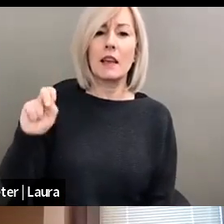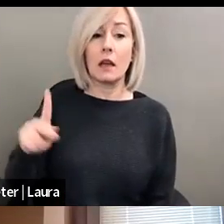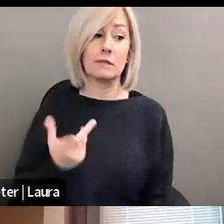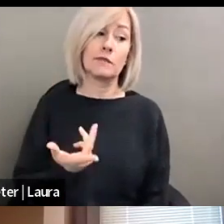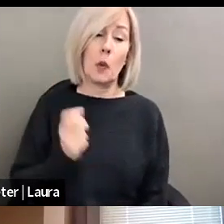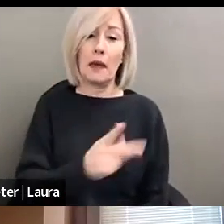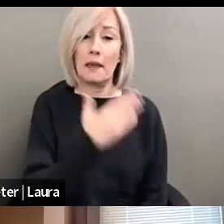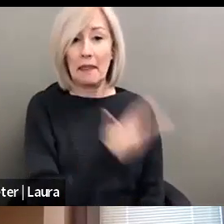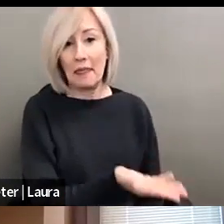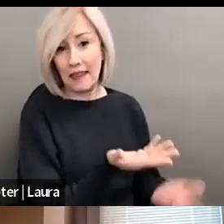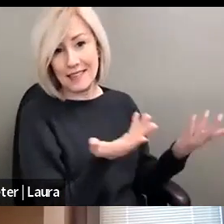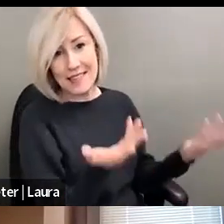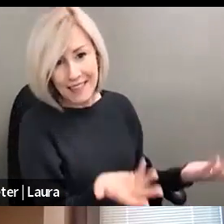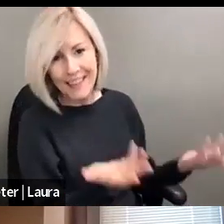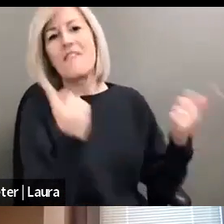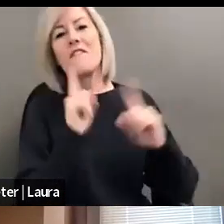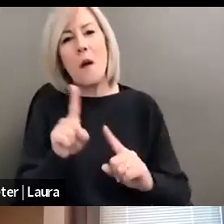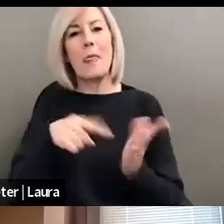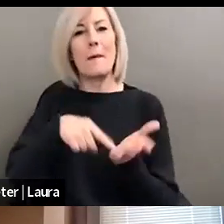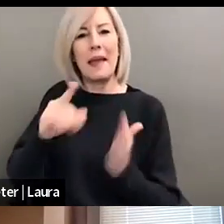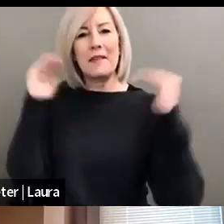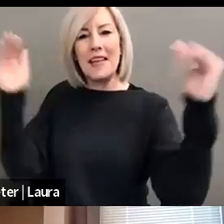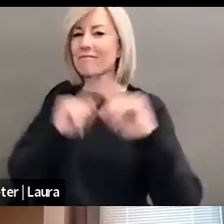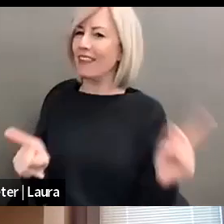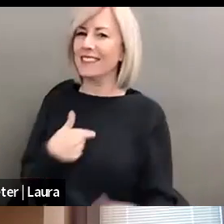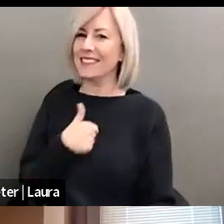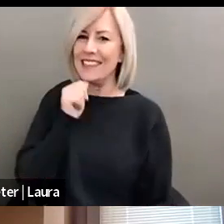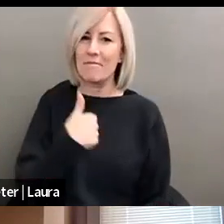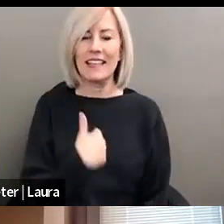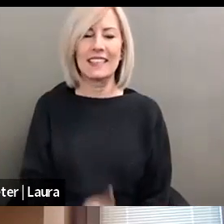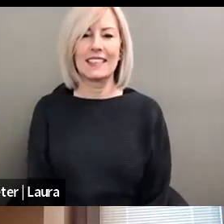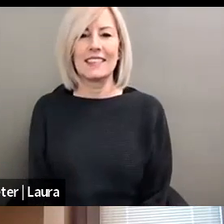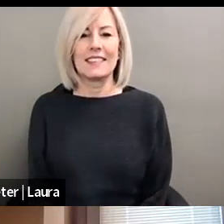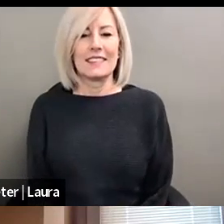thanks for the pay raise, but no, that's not me. So, all right,